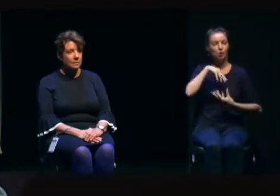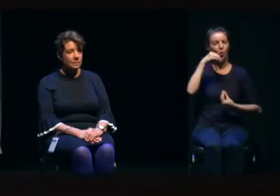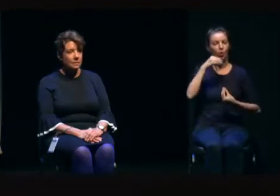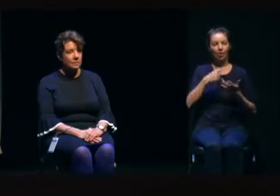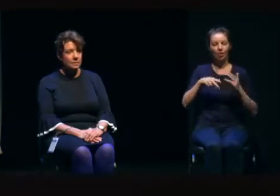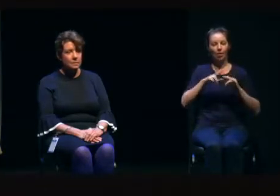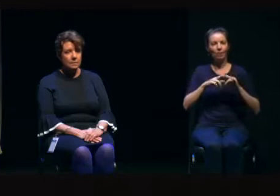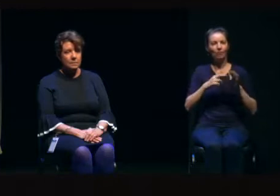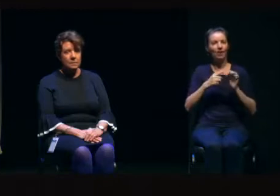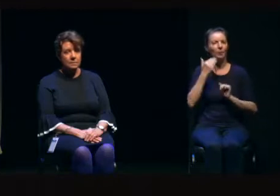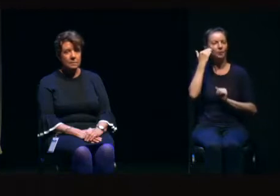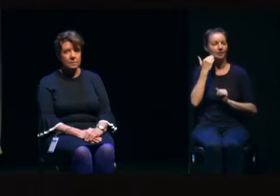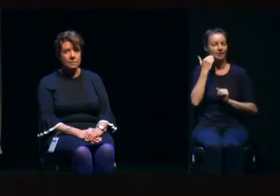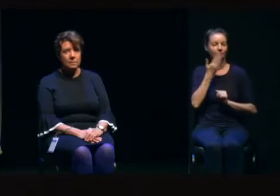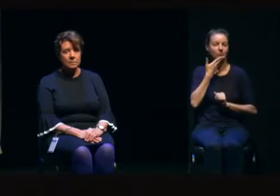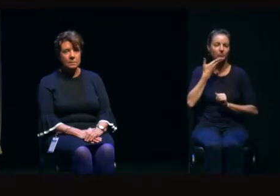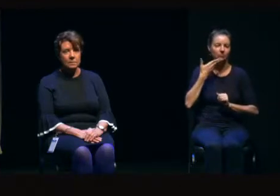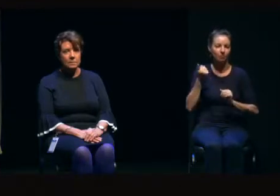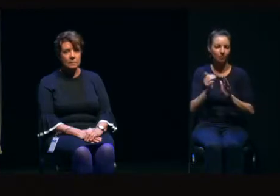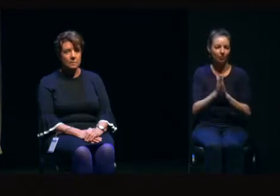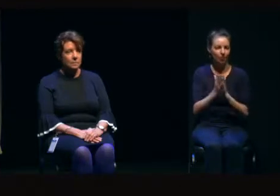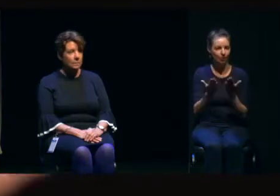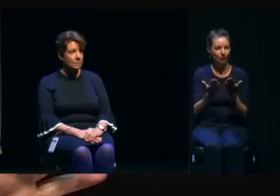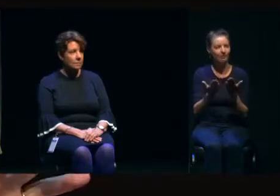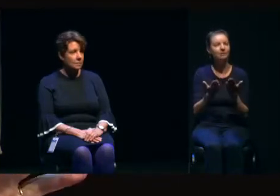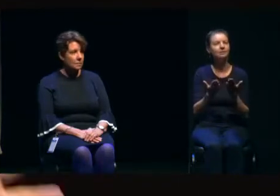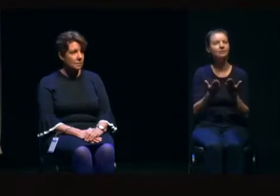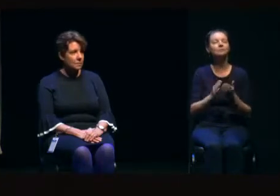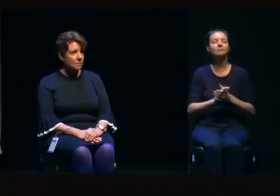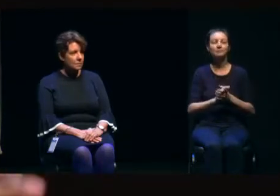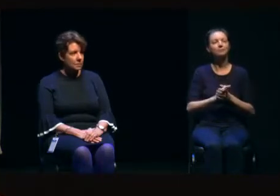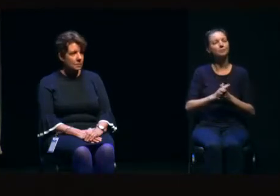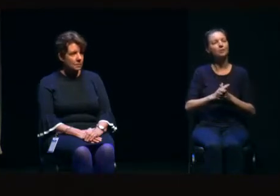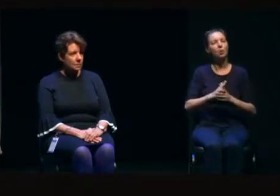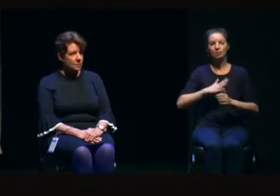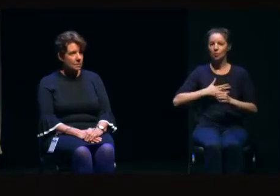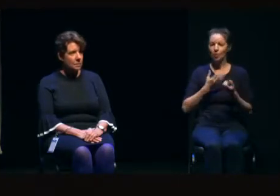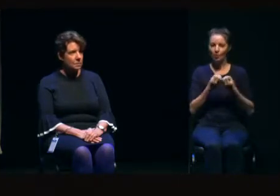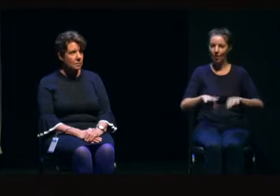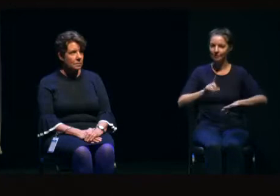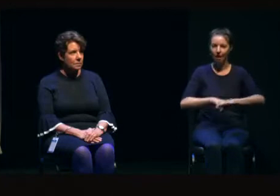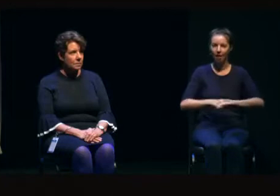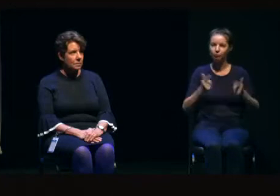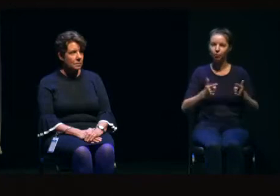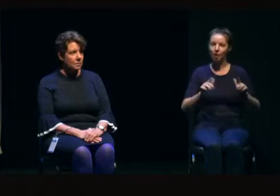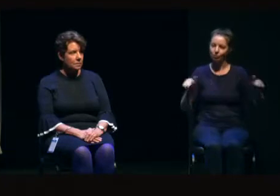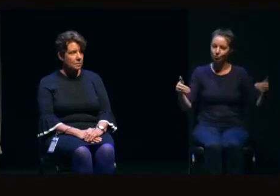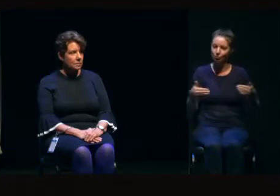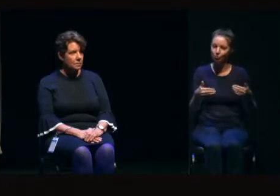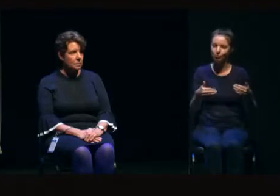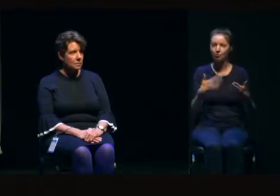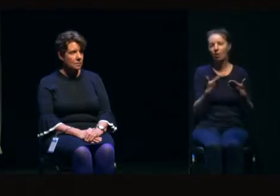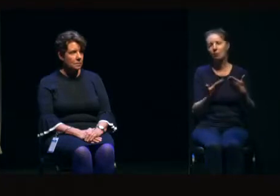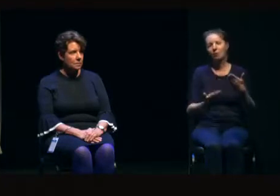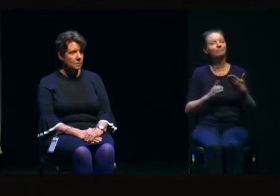book, gives us so much to talk about that I've decided let us not squander time on a lengthy introduction. Just let's